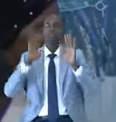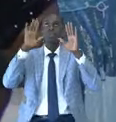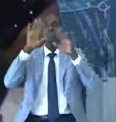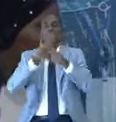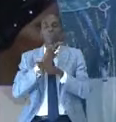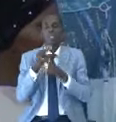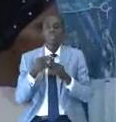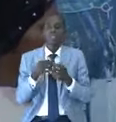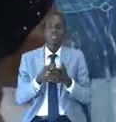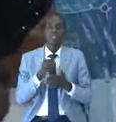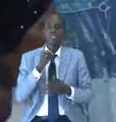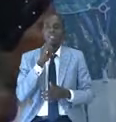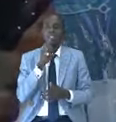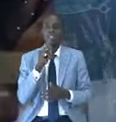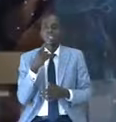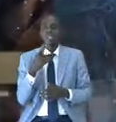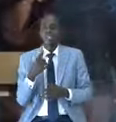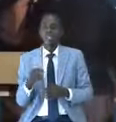name.